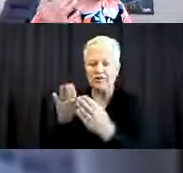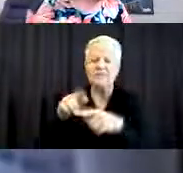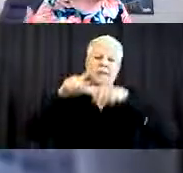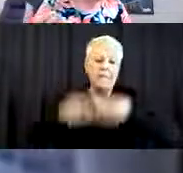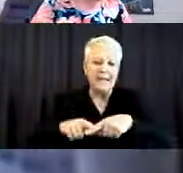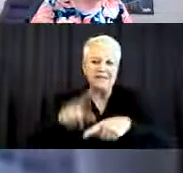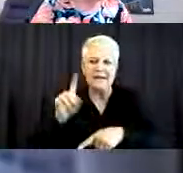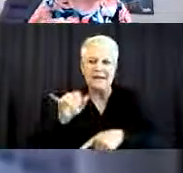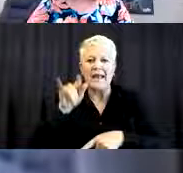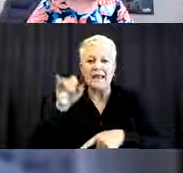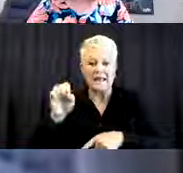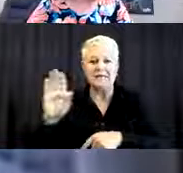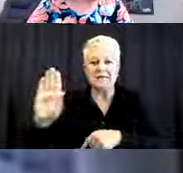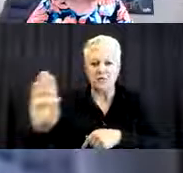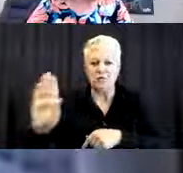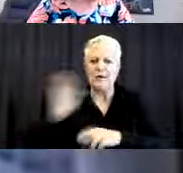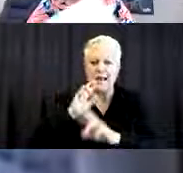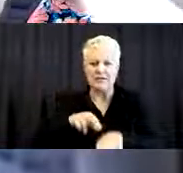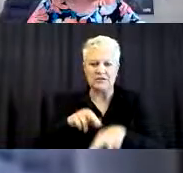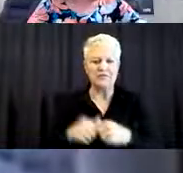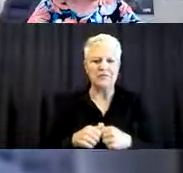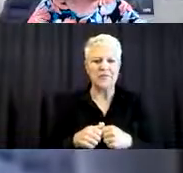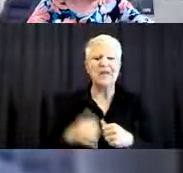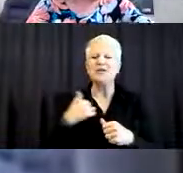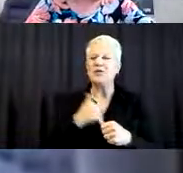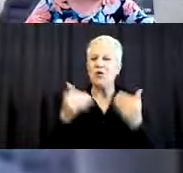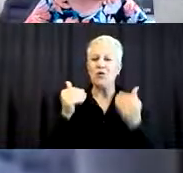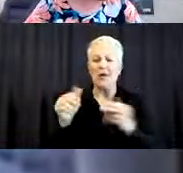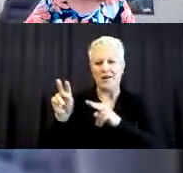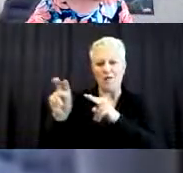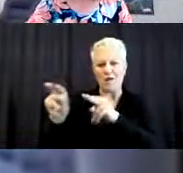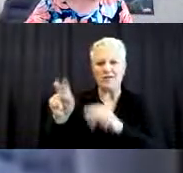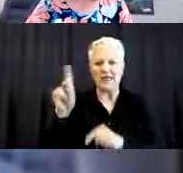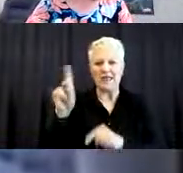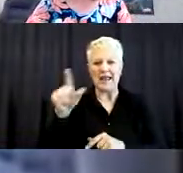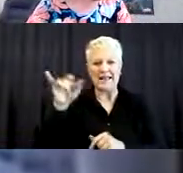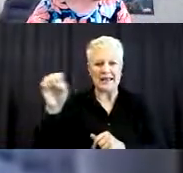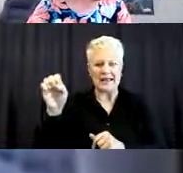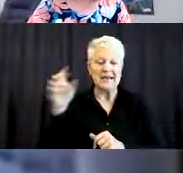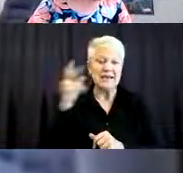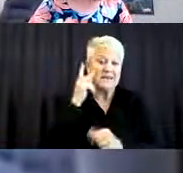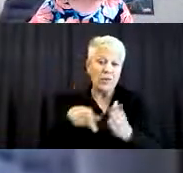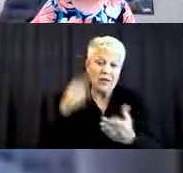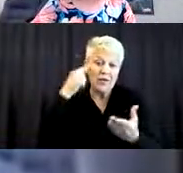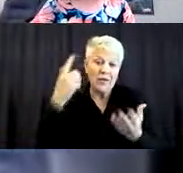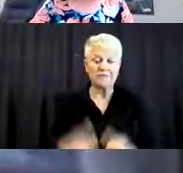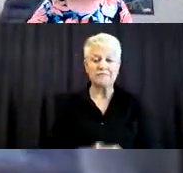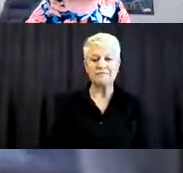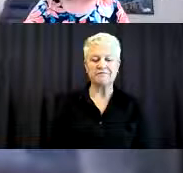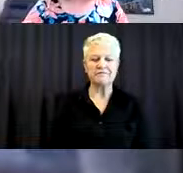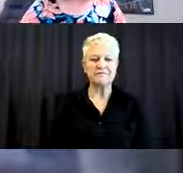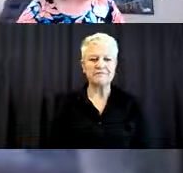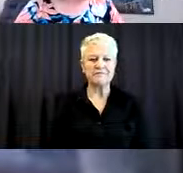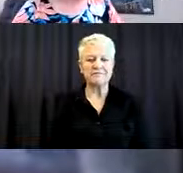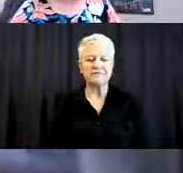Kaylee's reactions to them. So let's go ahead and take a look at Kaylee and see what you think.